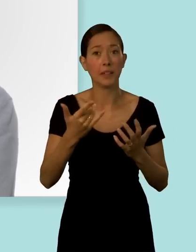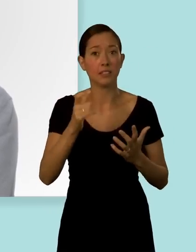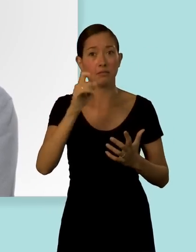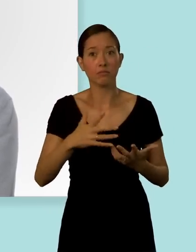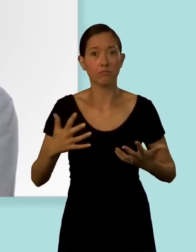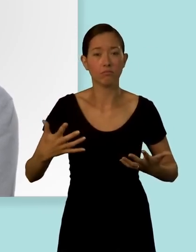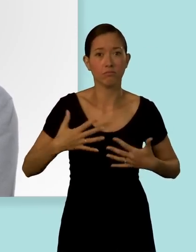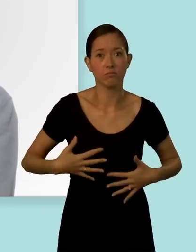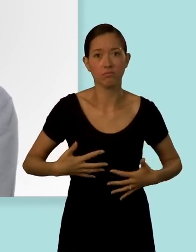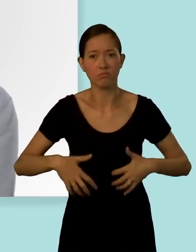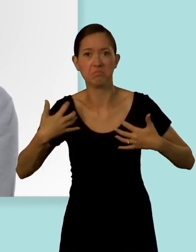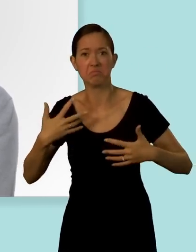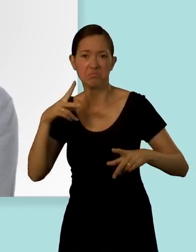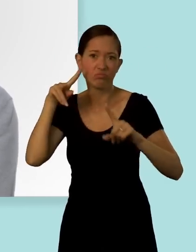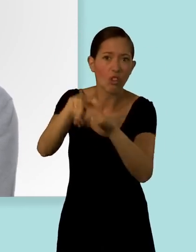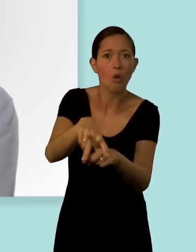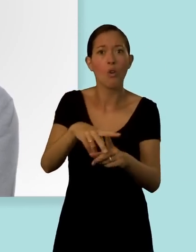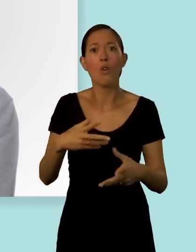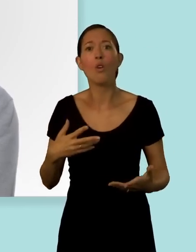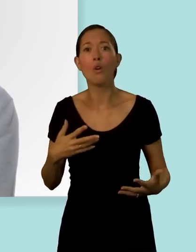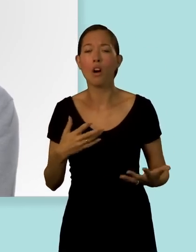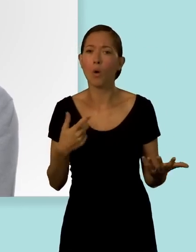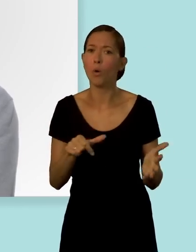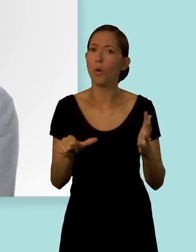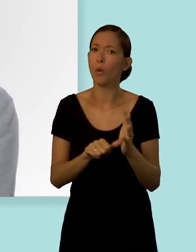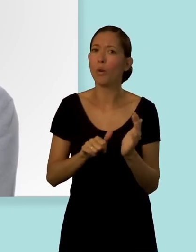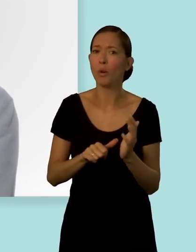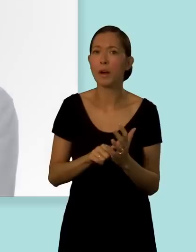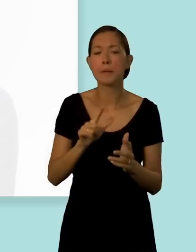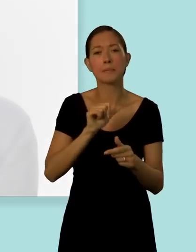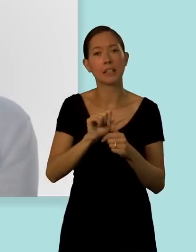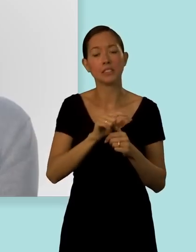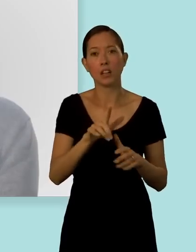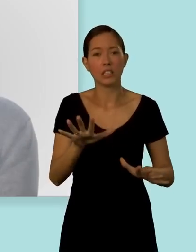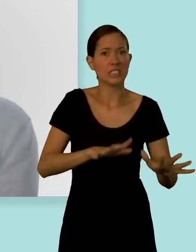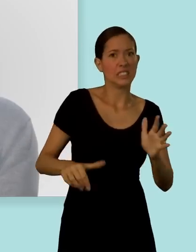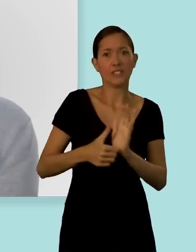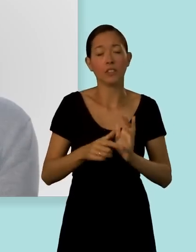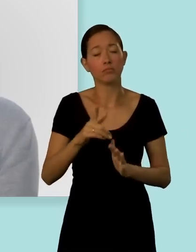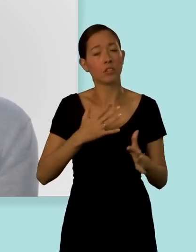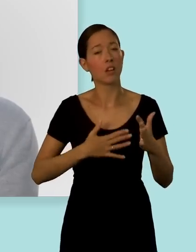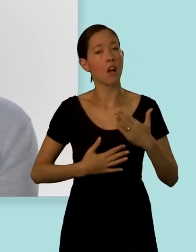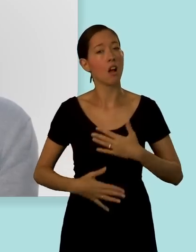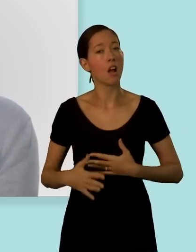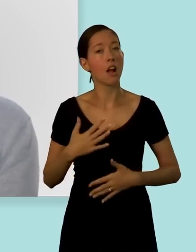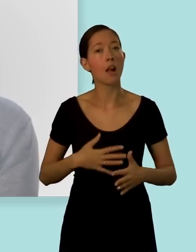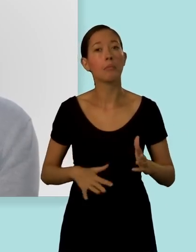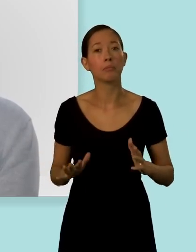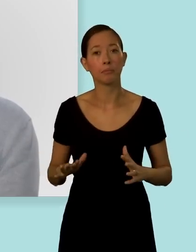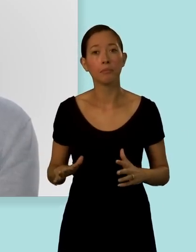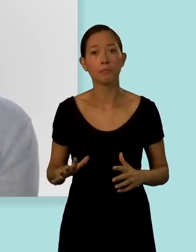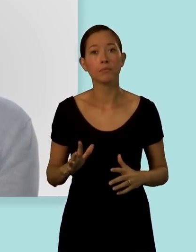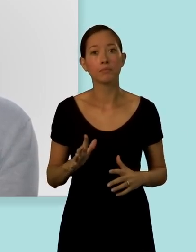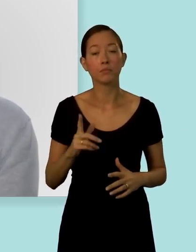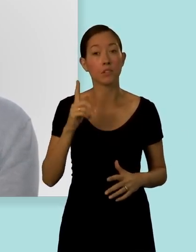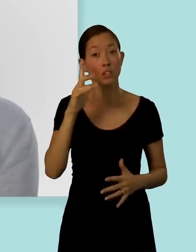hallucination. The person may also be physically or verbally aggressive. While it can be very difficult, it's best to deal